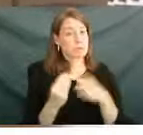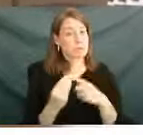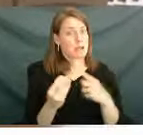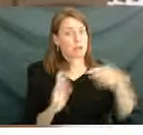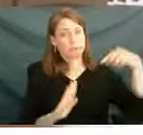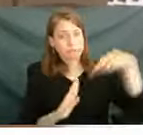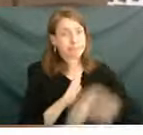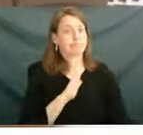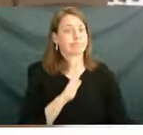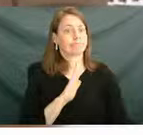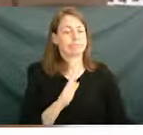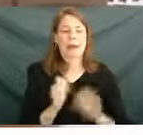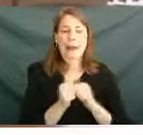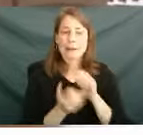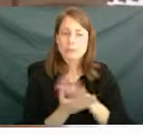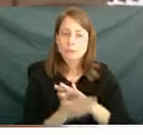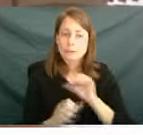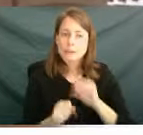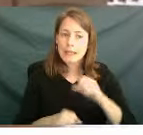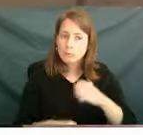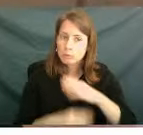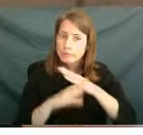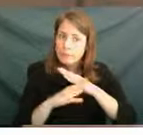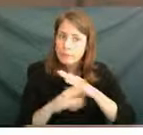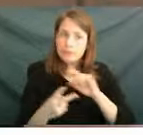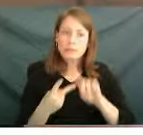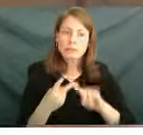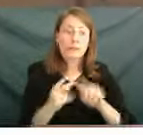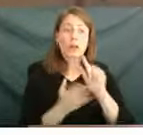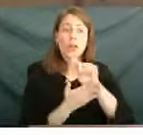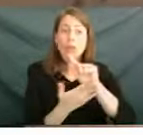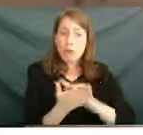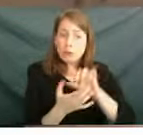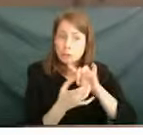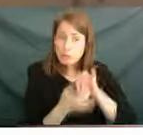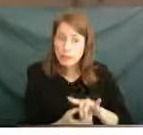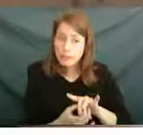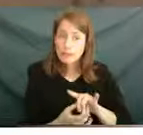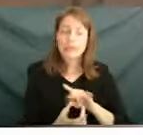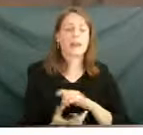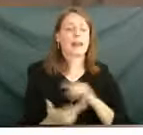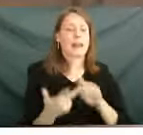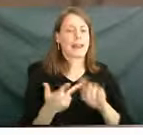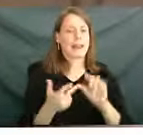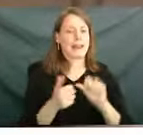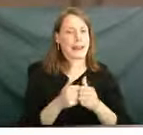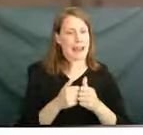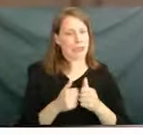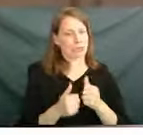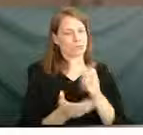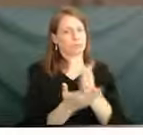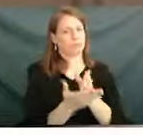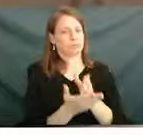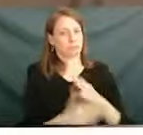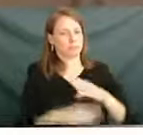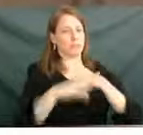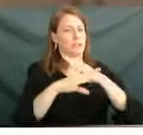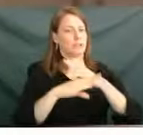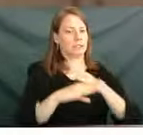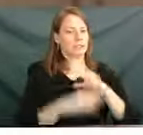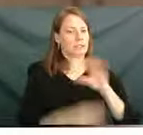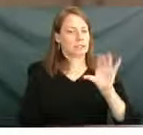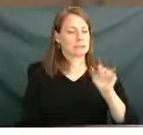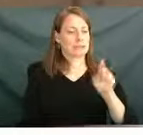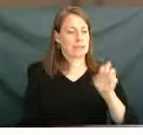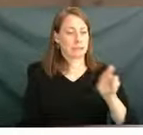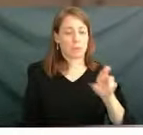to it, and how they can prevent cyberbullying as well. I highly recommend encouraging your pupils to become a little bit more technical, explore